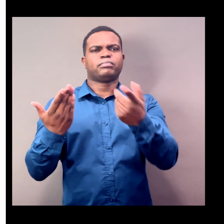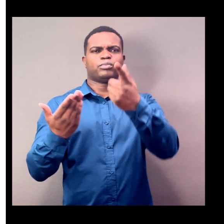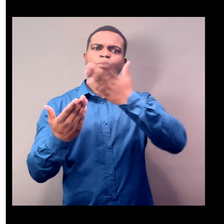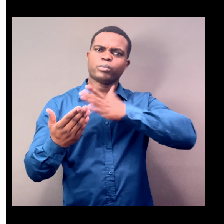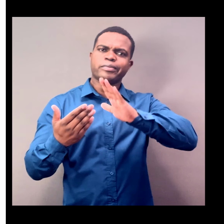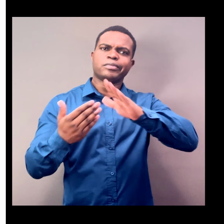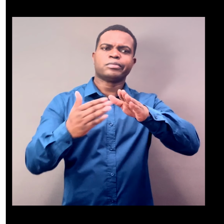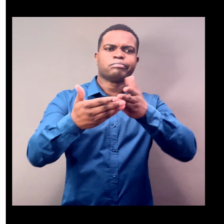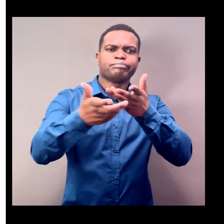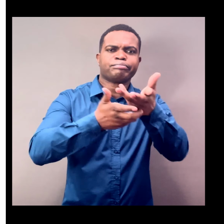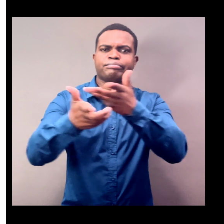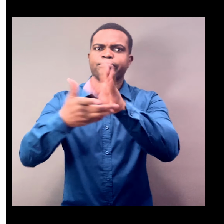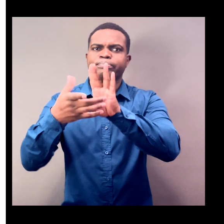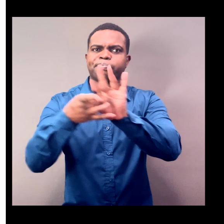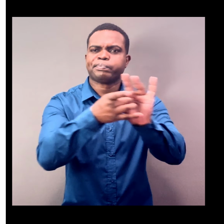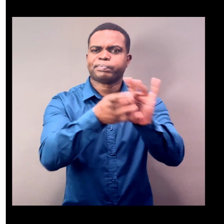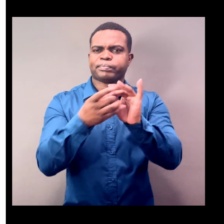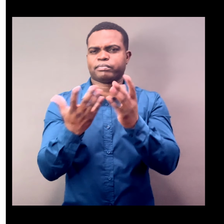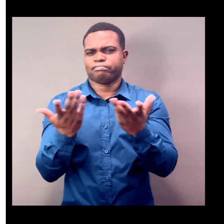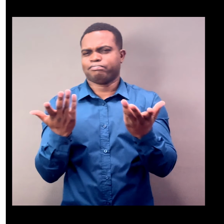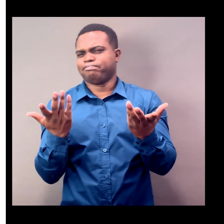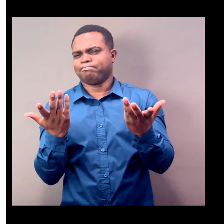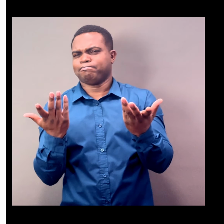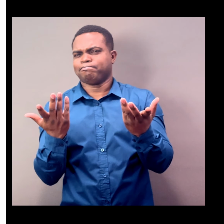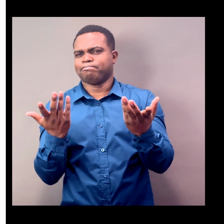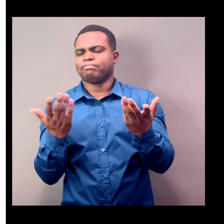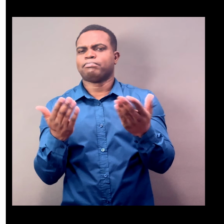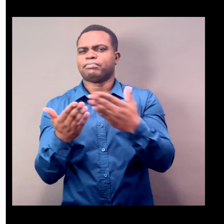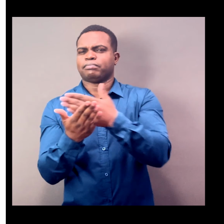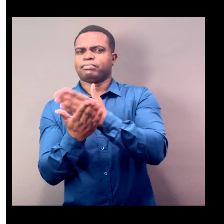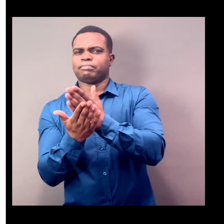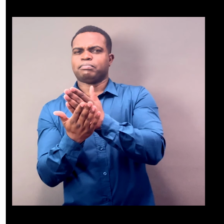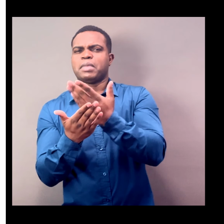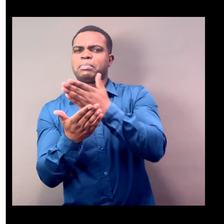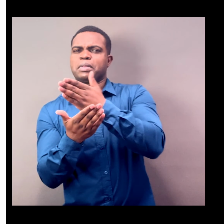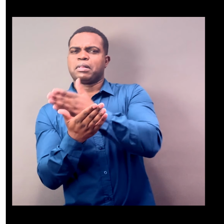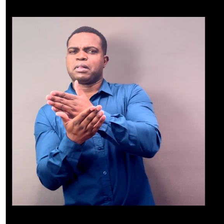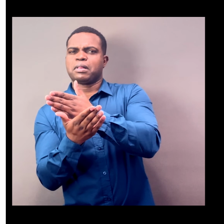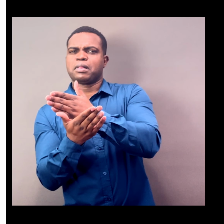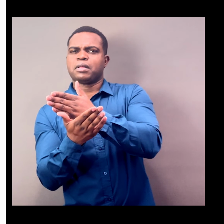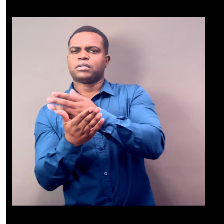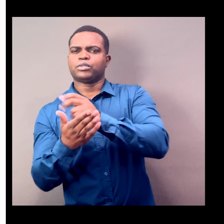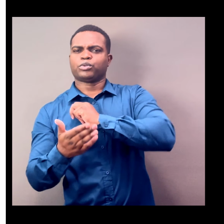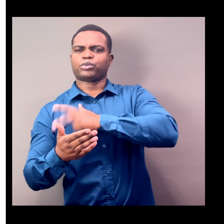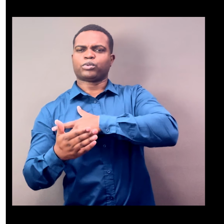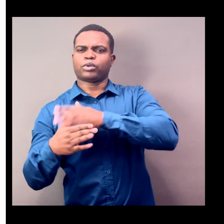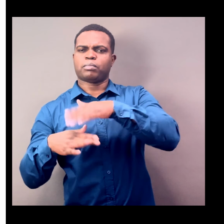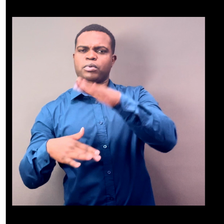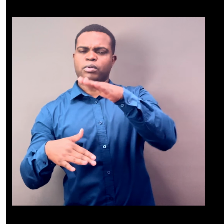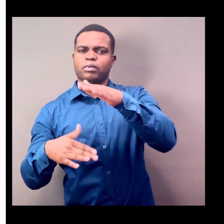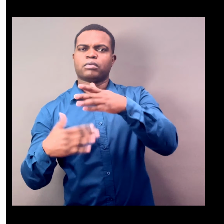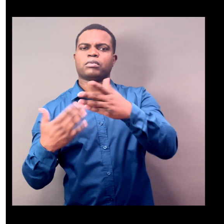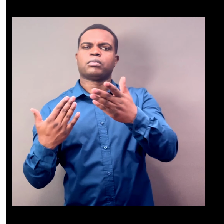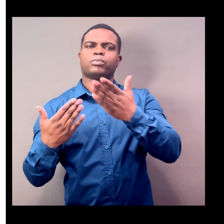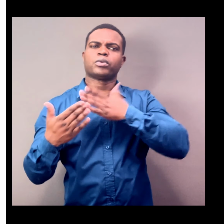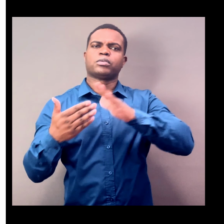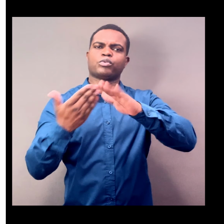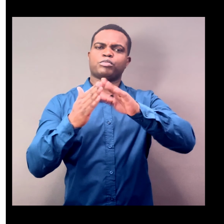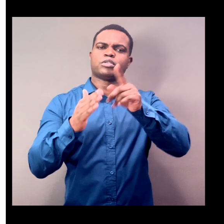you are coming from the social dimension angle, but the aim of the